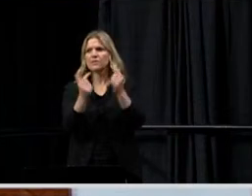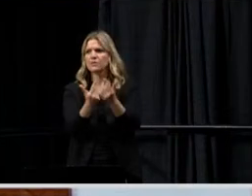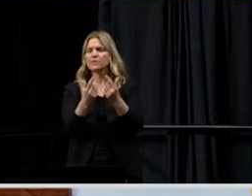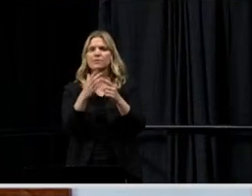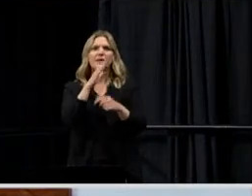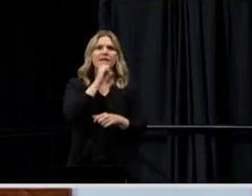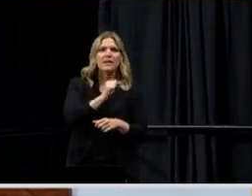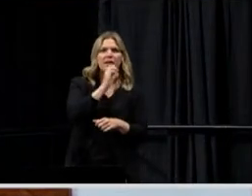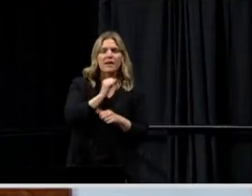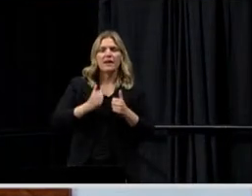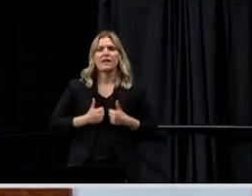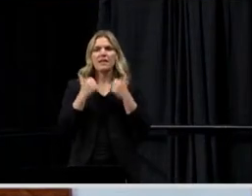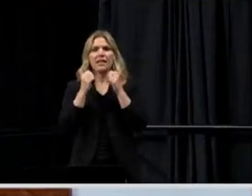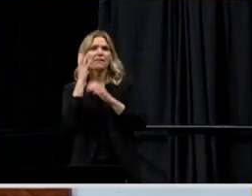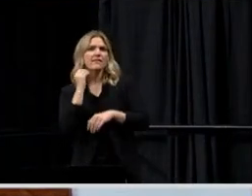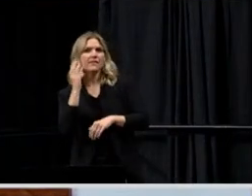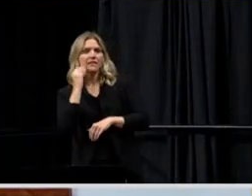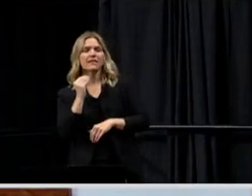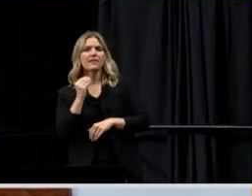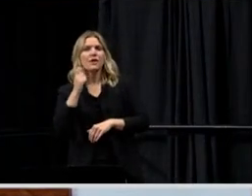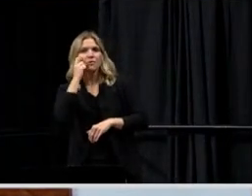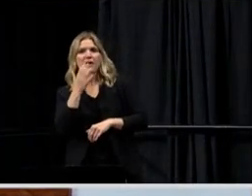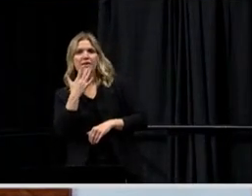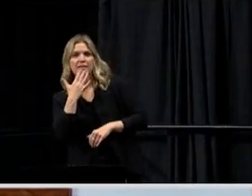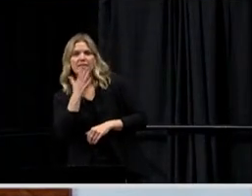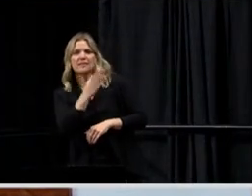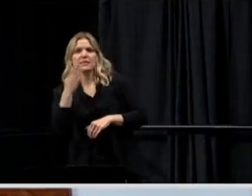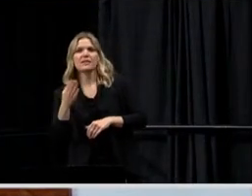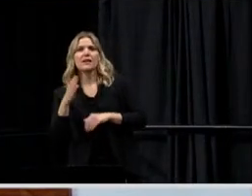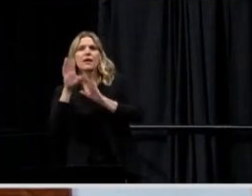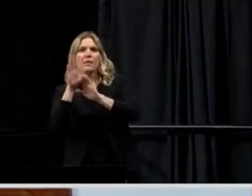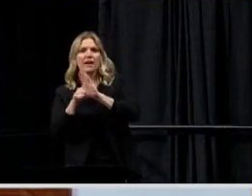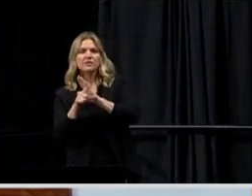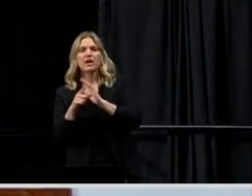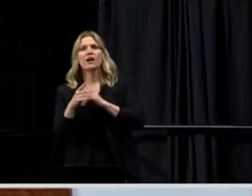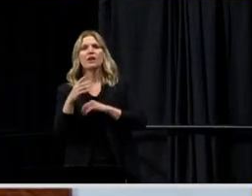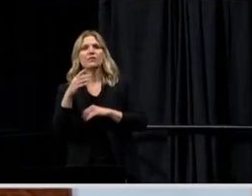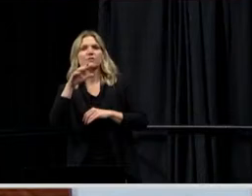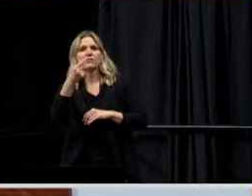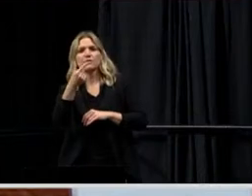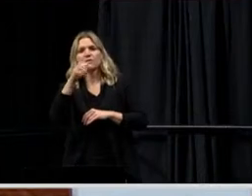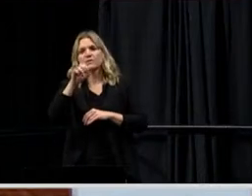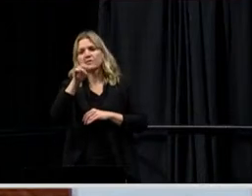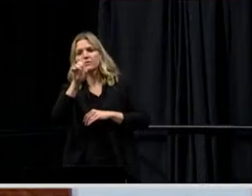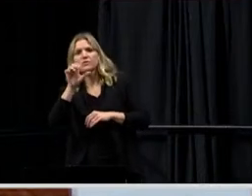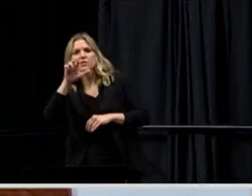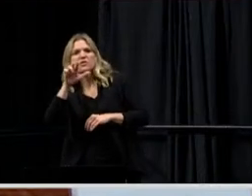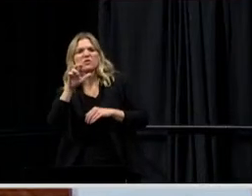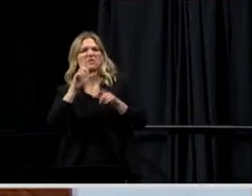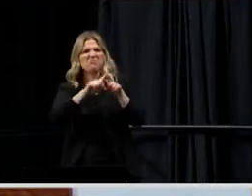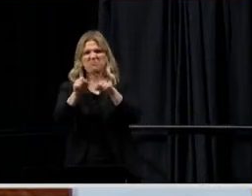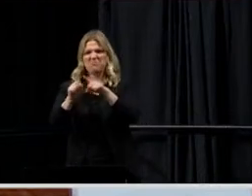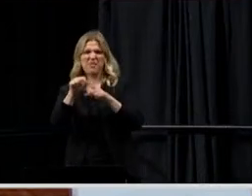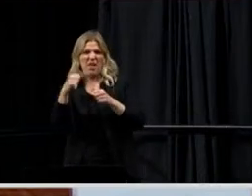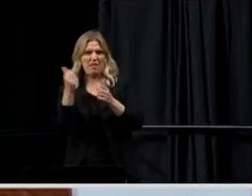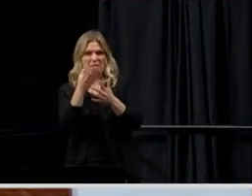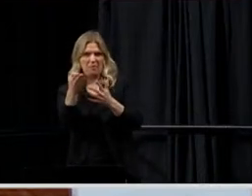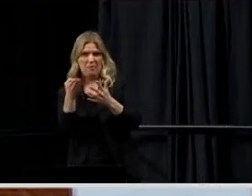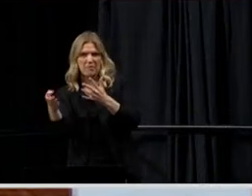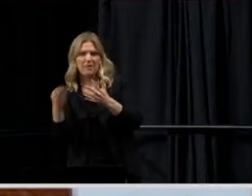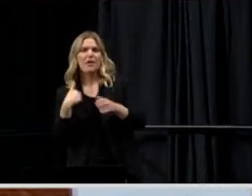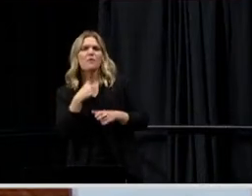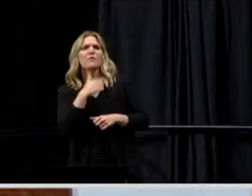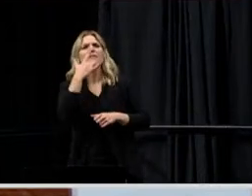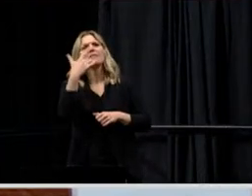age, life experience, race, background, gender, and in many other ways. And today we are fortunate to be